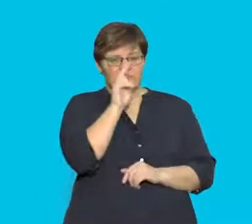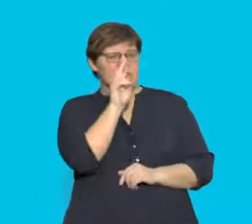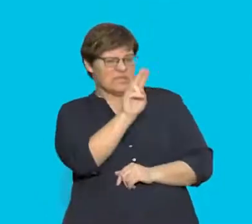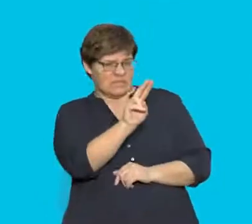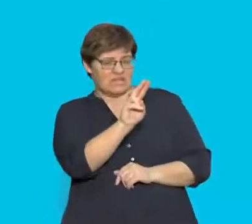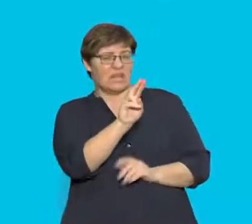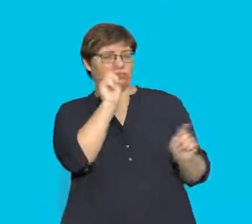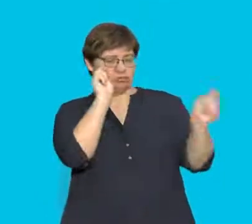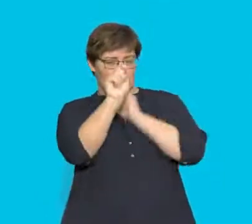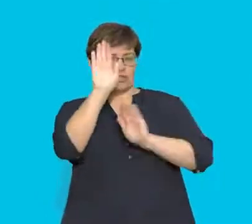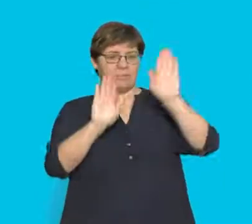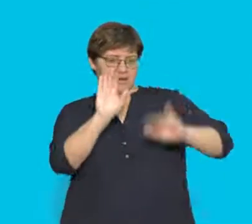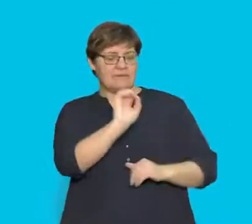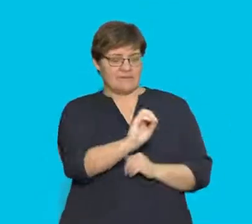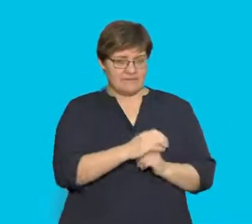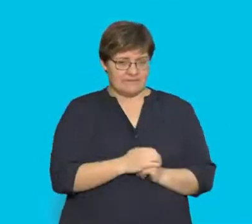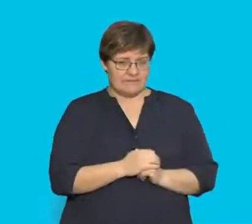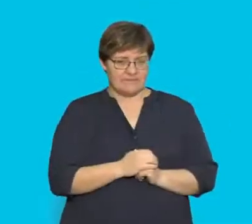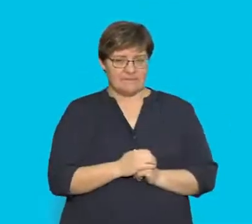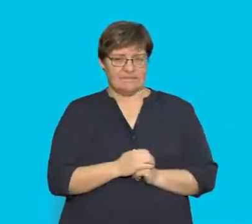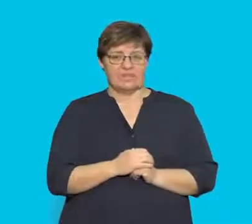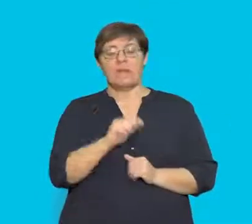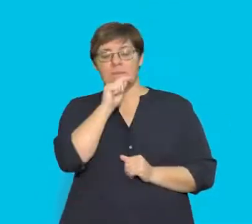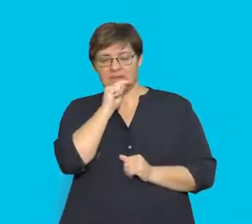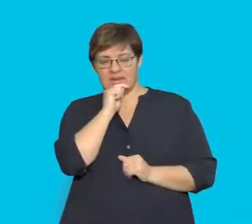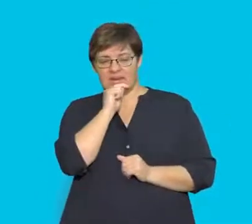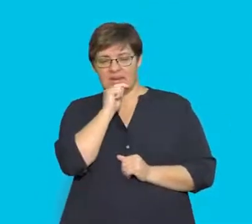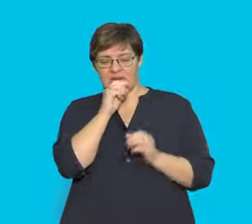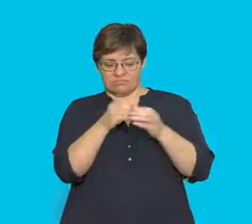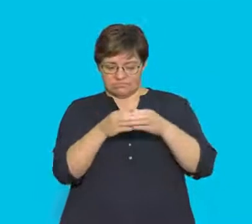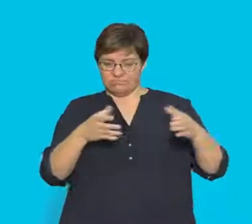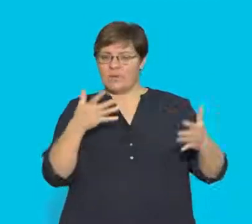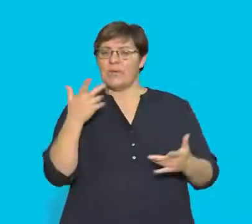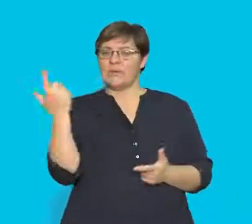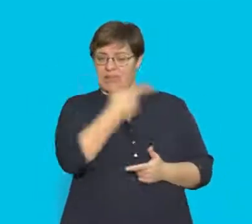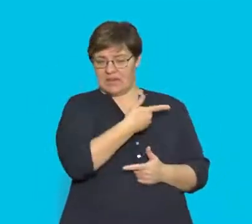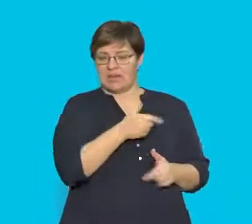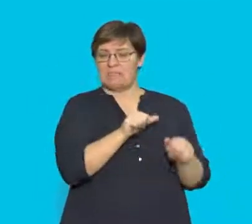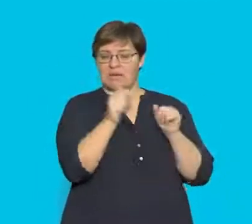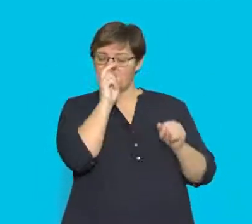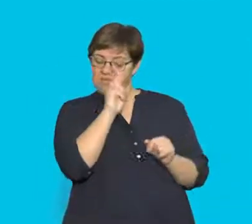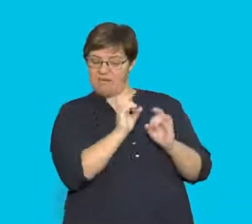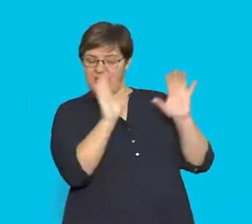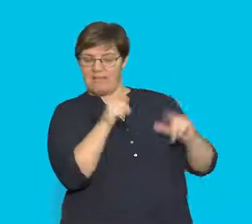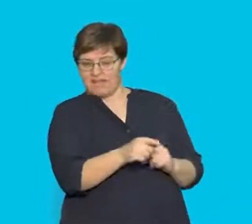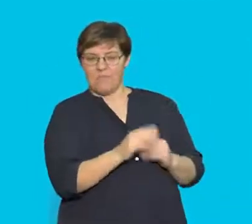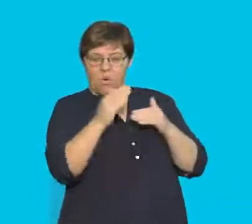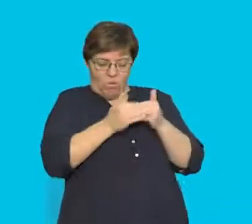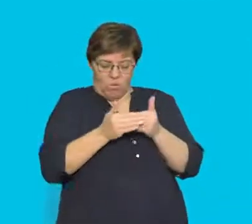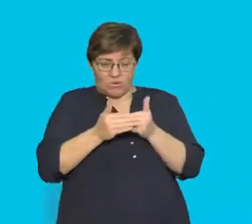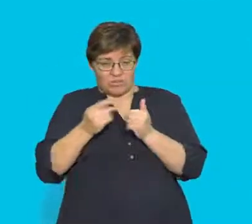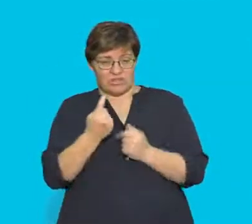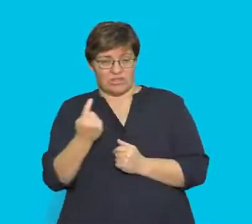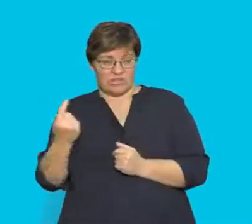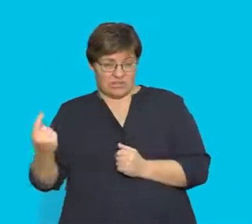seen that the pattern changes, and if the pattern changes, that means the field lines would be better. Would be closer